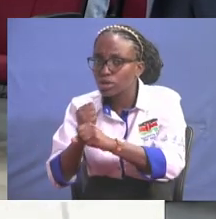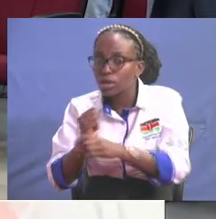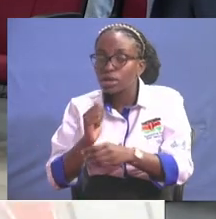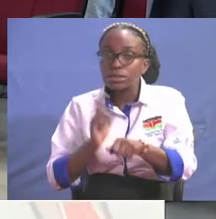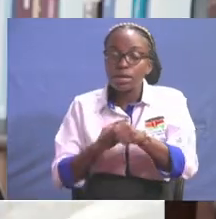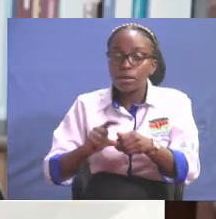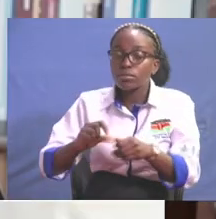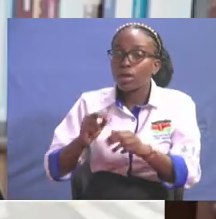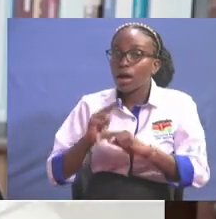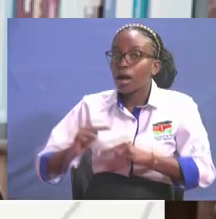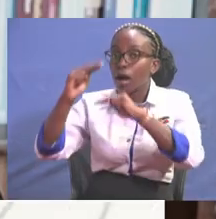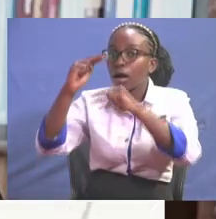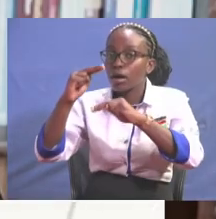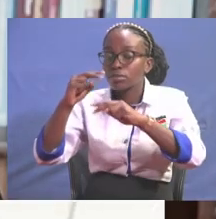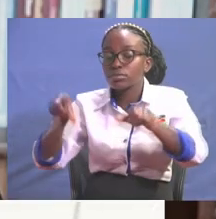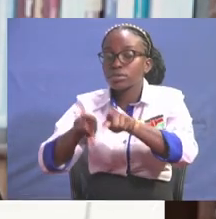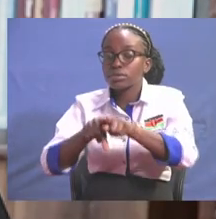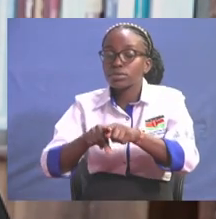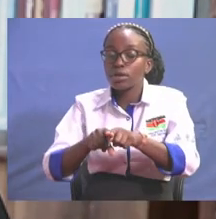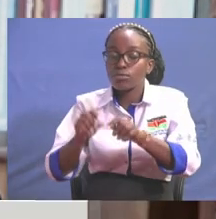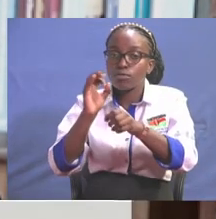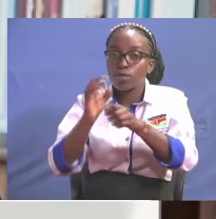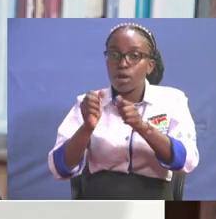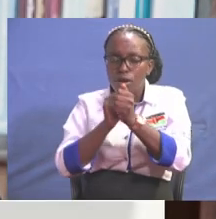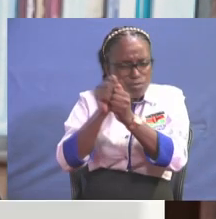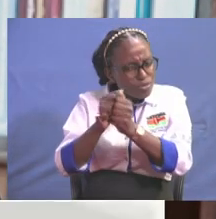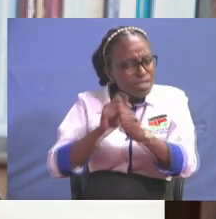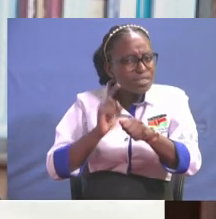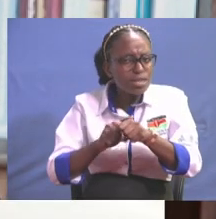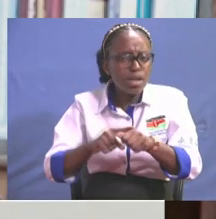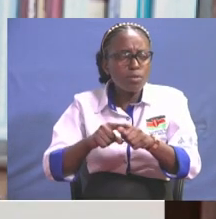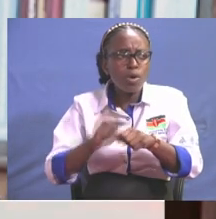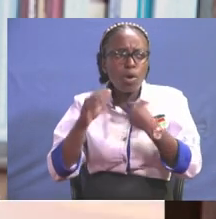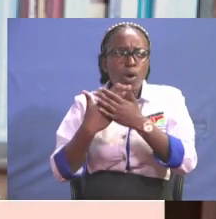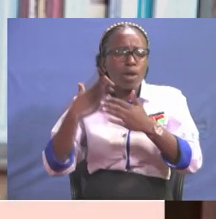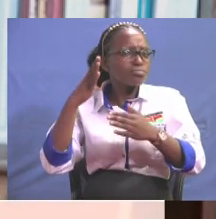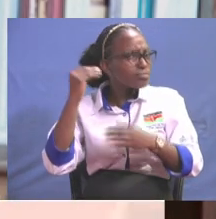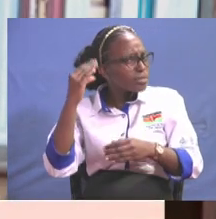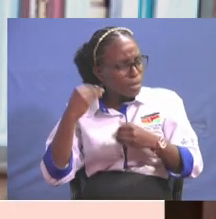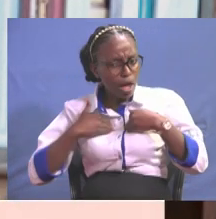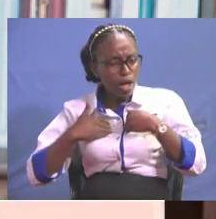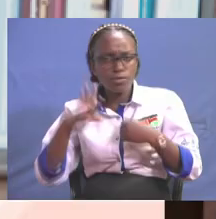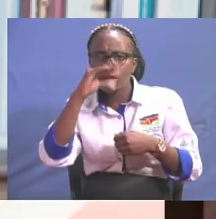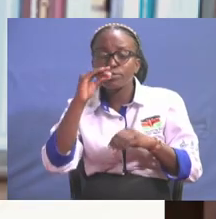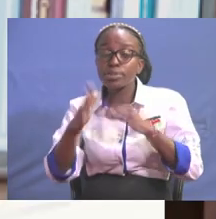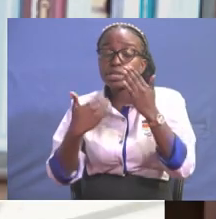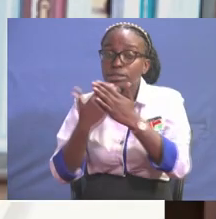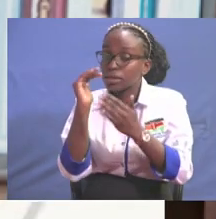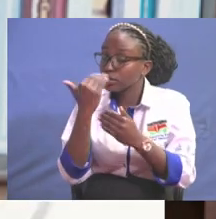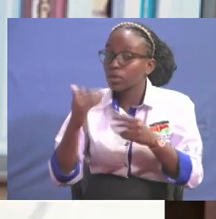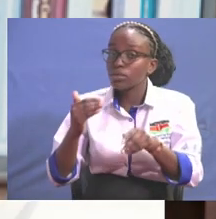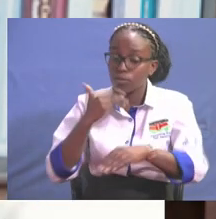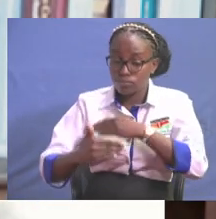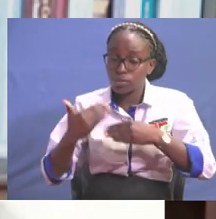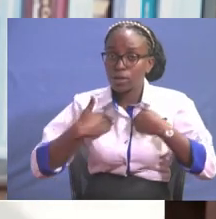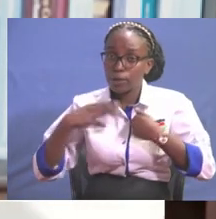the High Court on Friday issued orders allowing hearing of a case challenging Gachagua's impeachment, which will be forwarded to Chief Justice